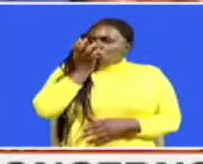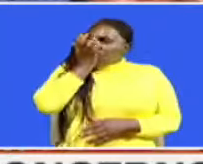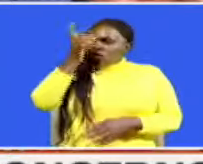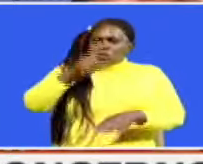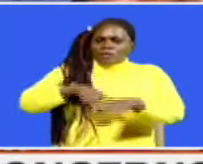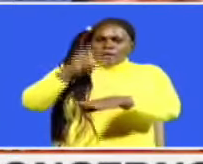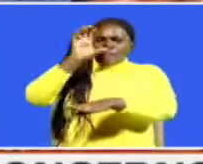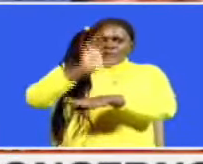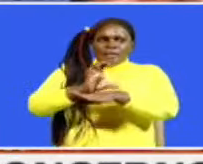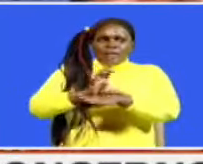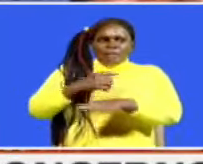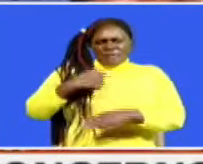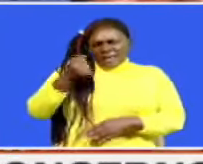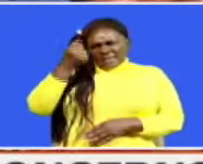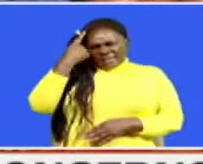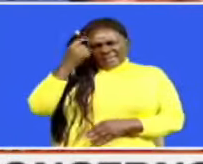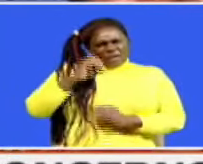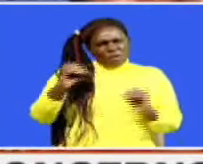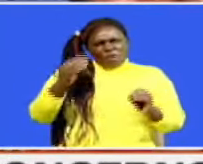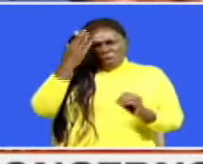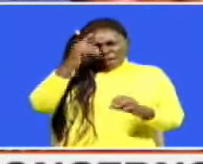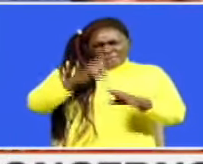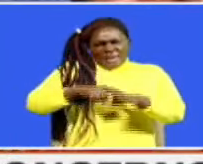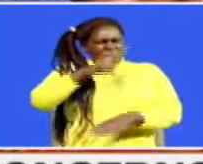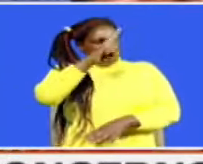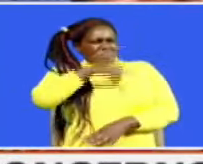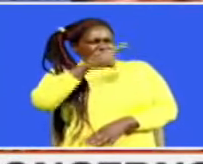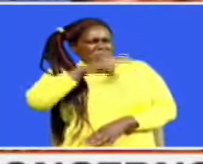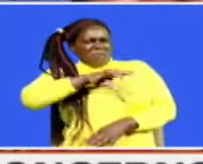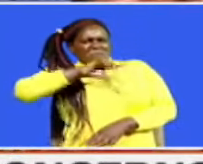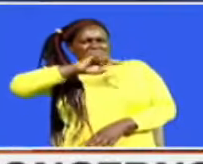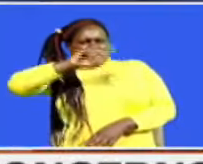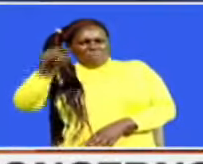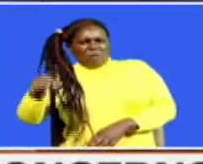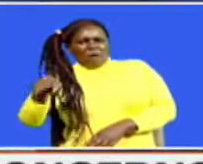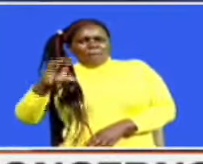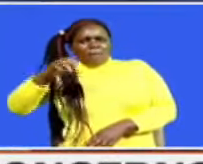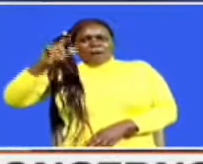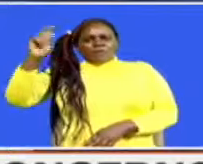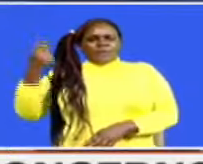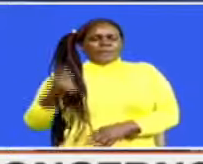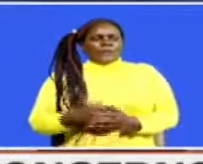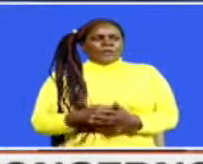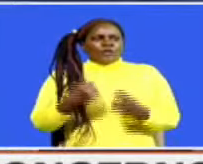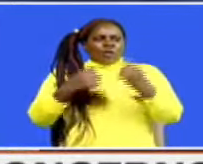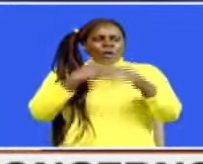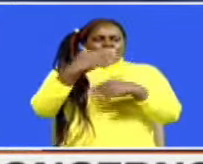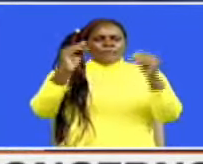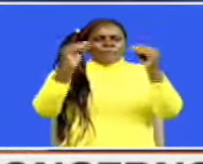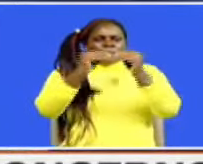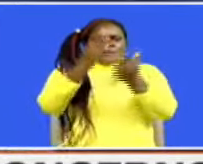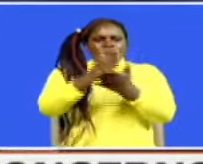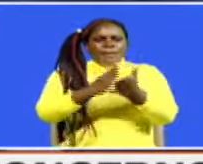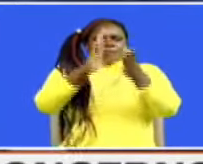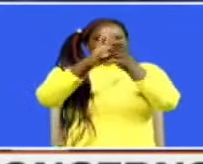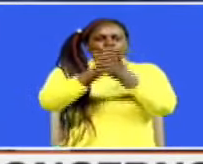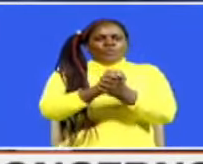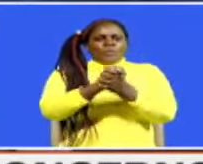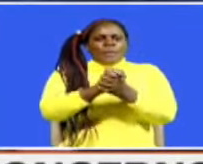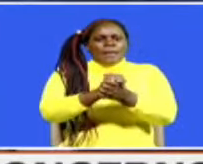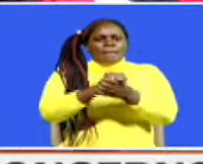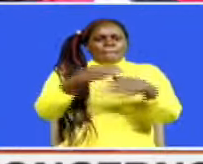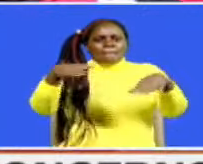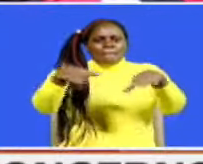was in church. Na sijui kwa nini akitaka kuongea na Matharau anakuja tu Mount Kenya. Kioni spoke after meeting a section of Jubilee